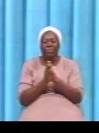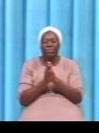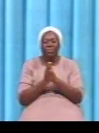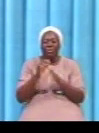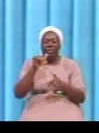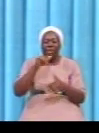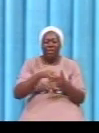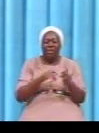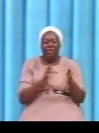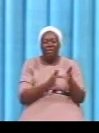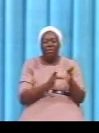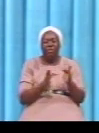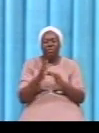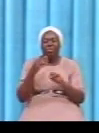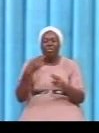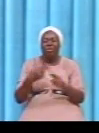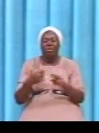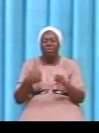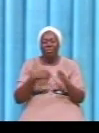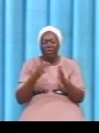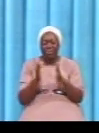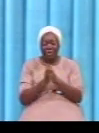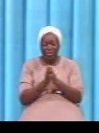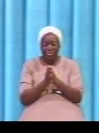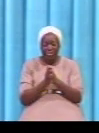In Jesus' name we pray.